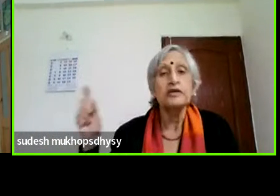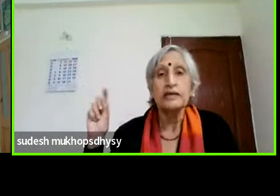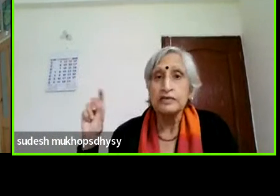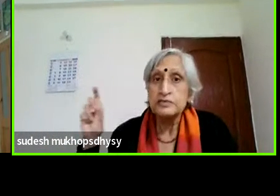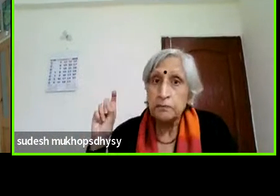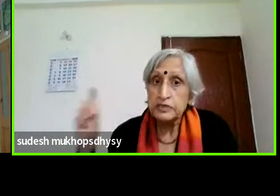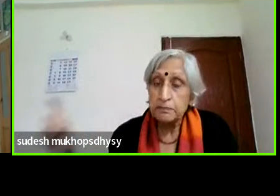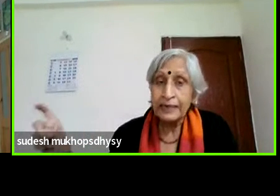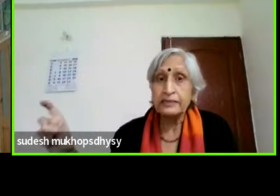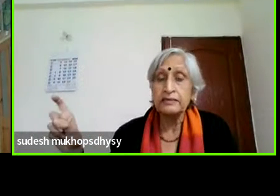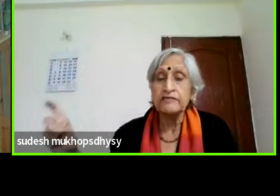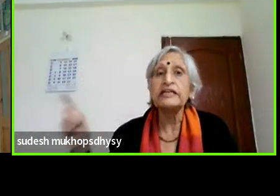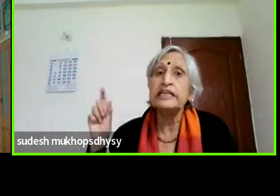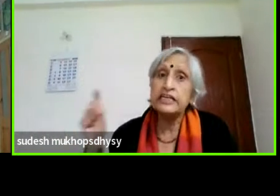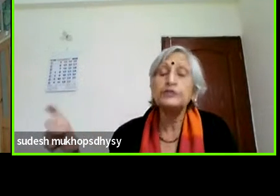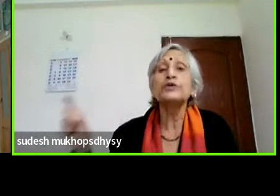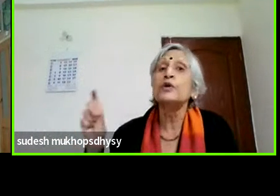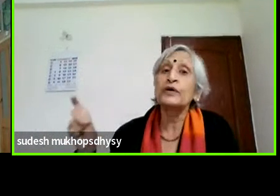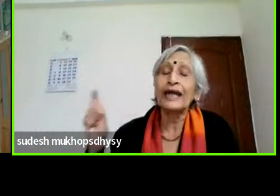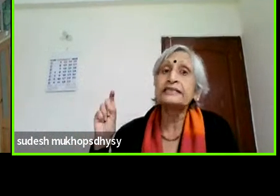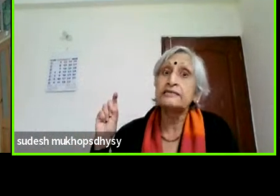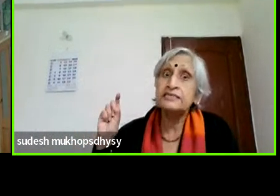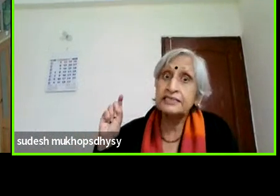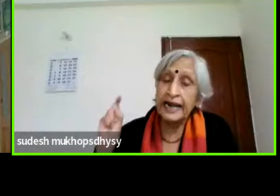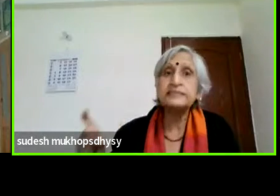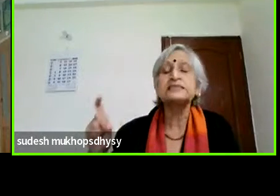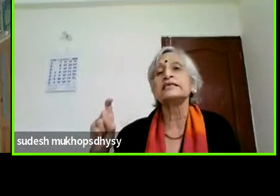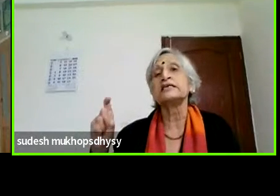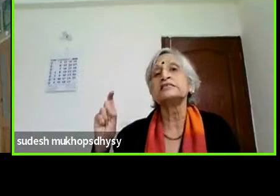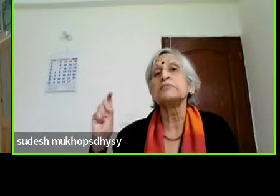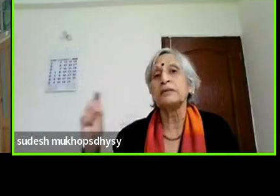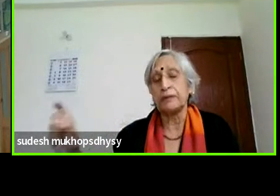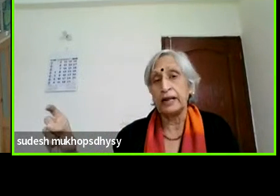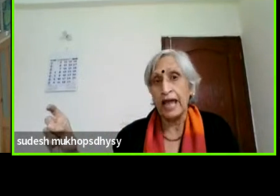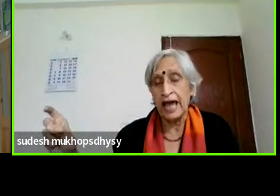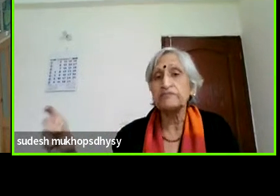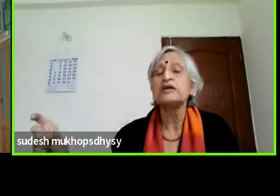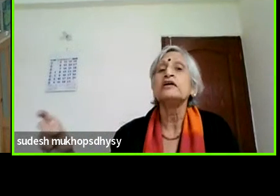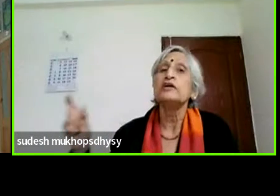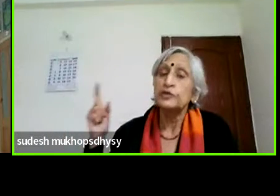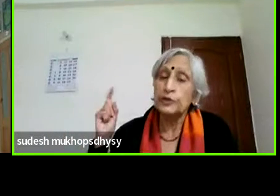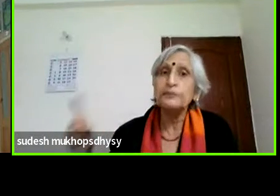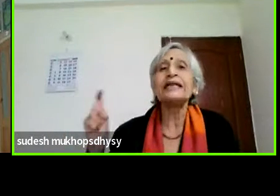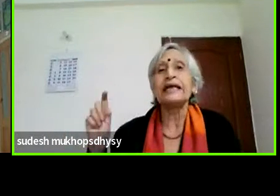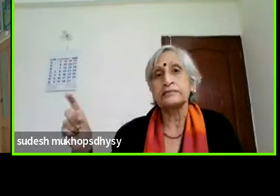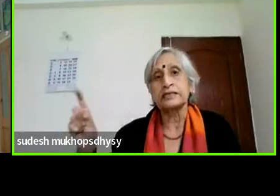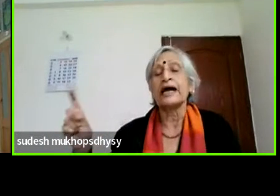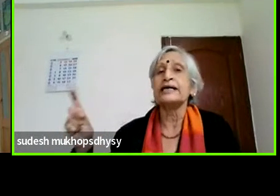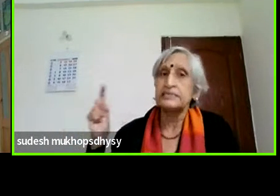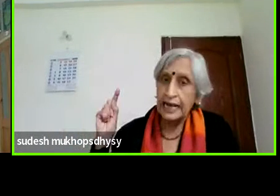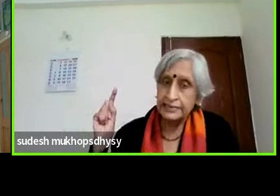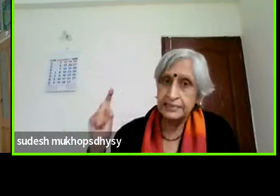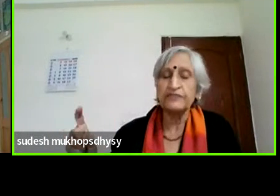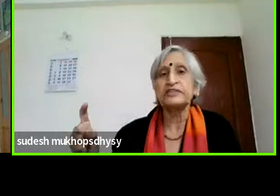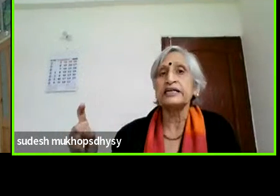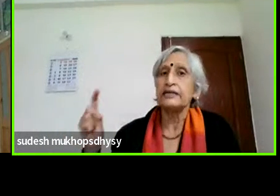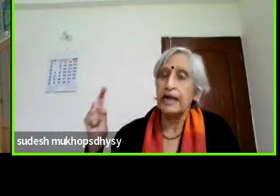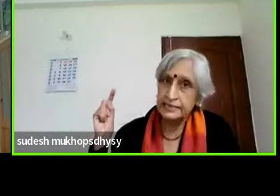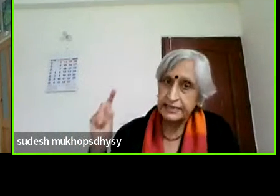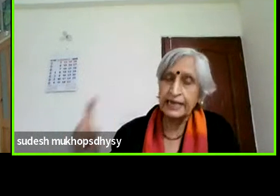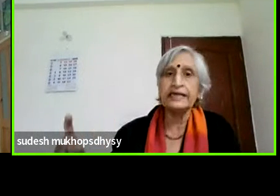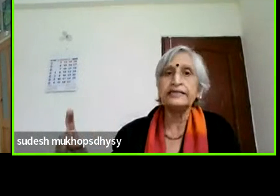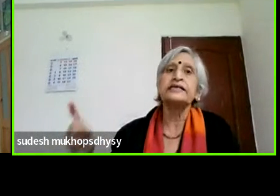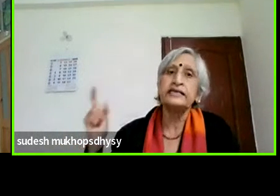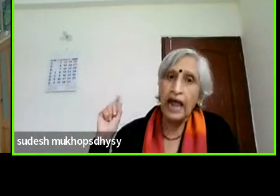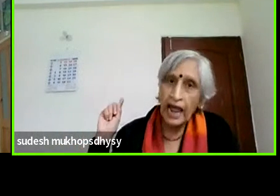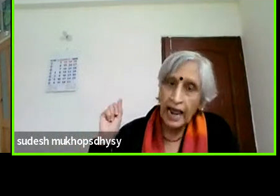solo. But we need to look at the strengths that these people have to be recognized as gifted,